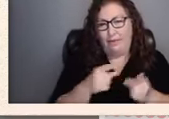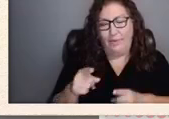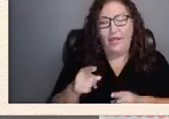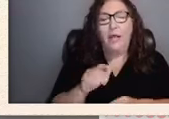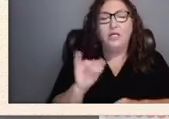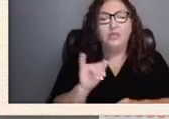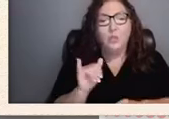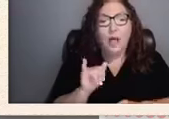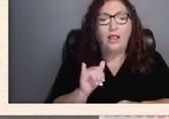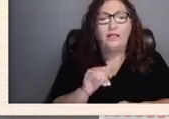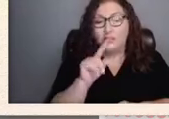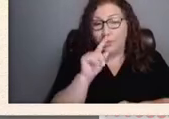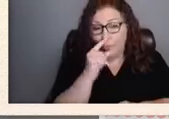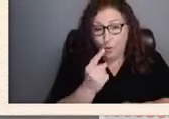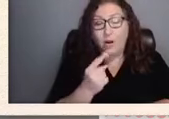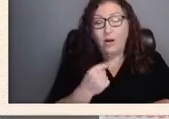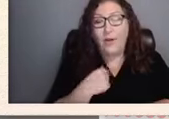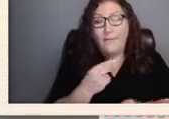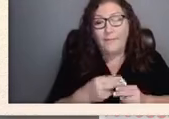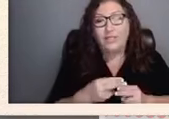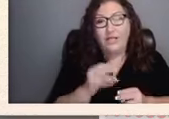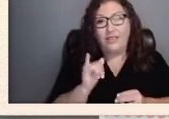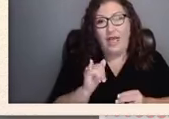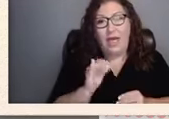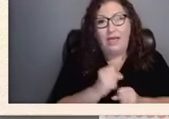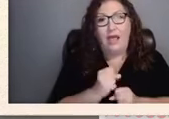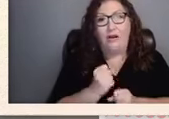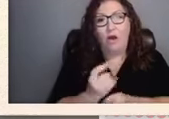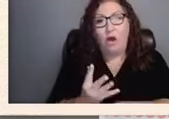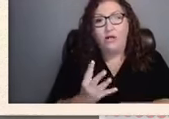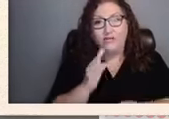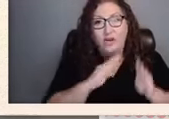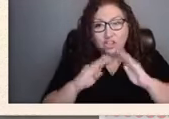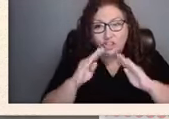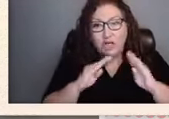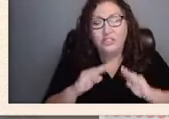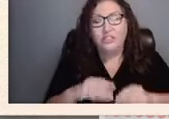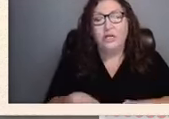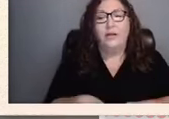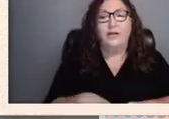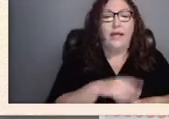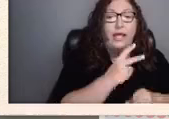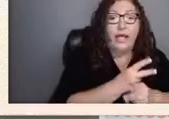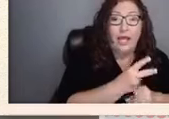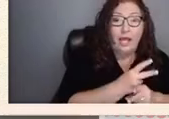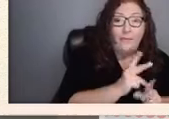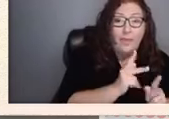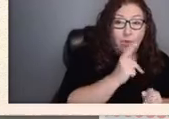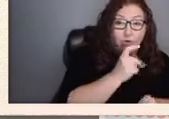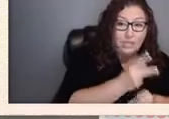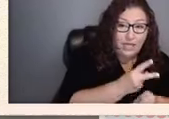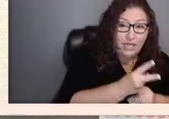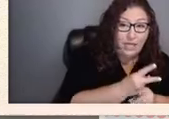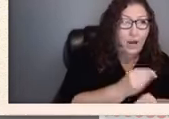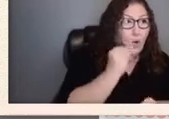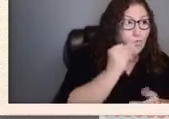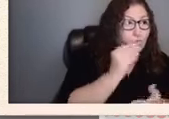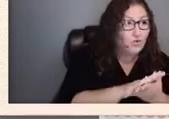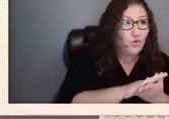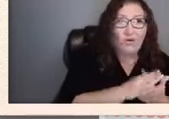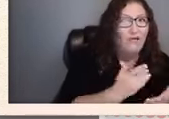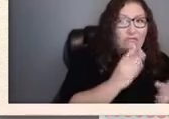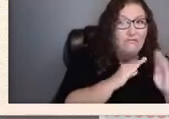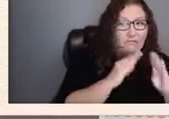boredom, as mentioned, give rise to a lot of frustrations. Kids were frustrated, caregivers were frustrated with homeschooling. We may have to adopt to something or